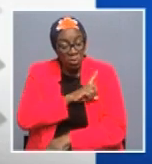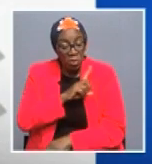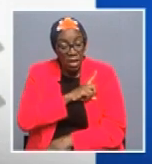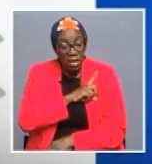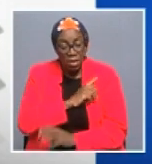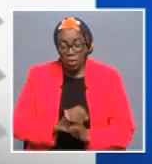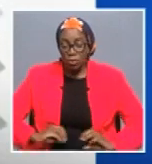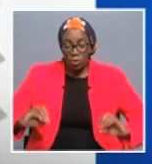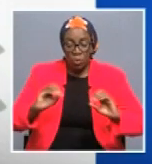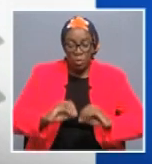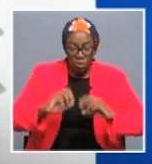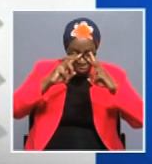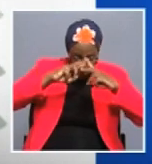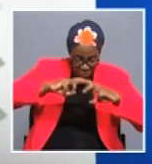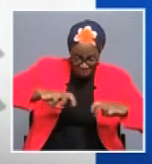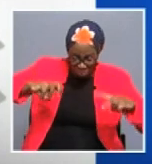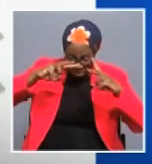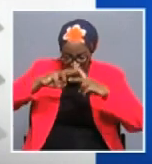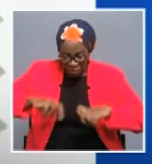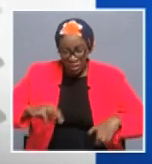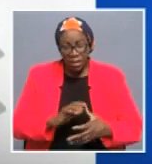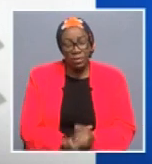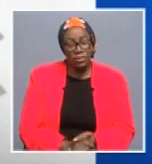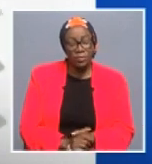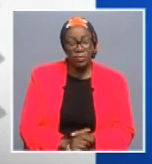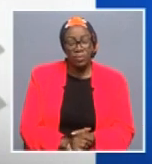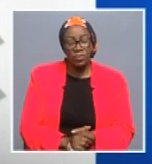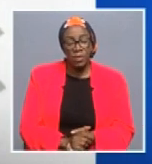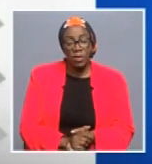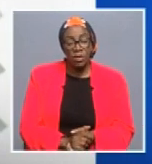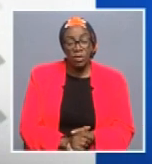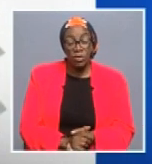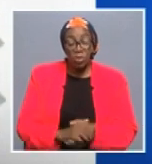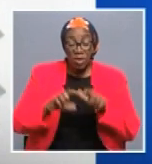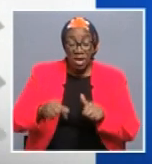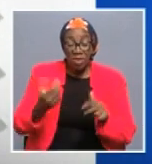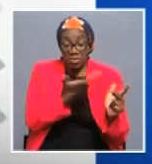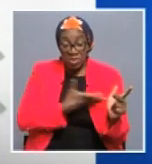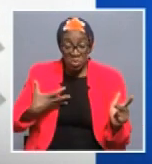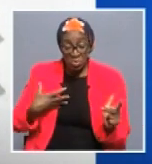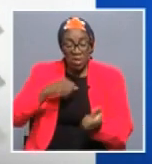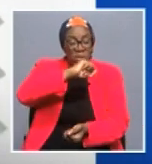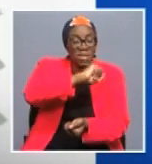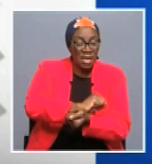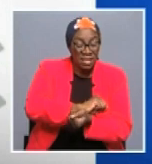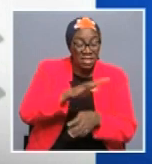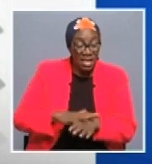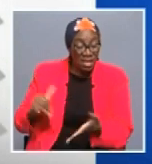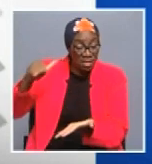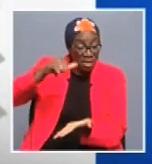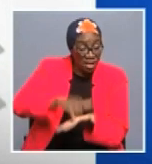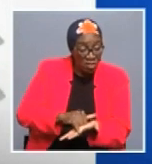Amutenya has been arrested yesterday or the day before yesterday, but all evidence